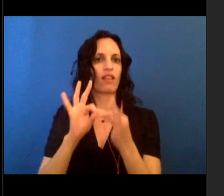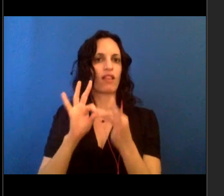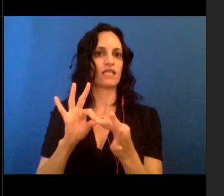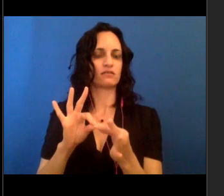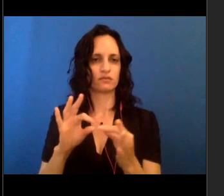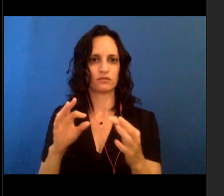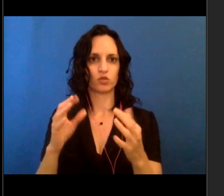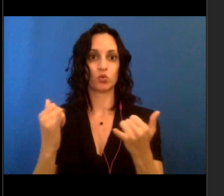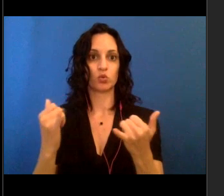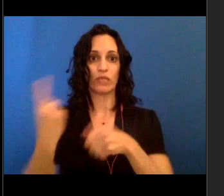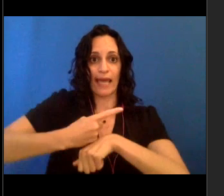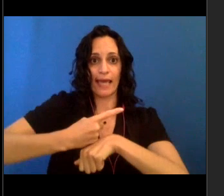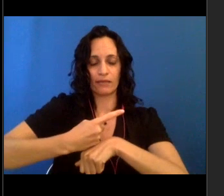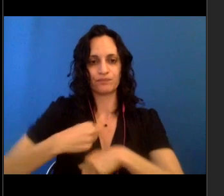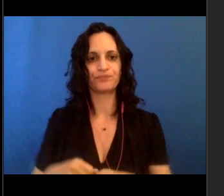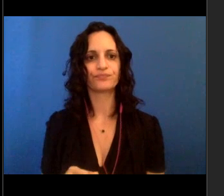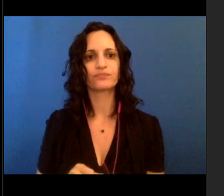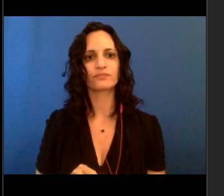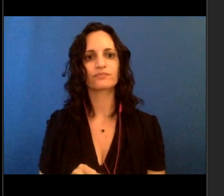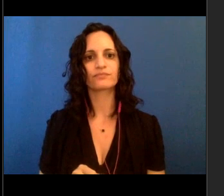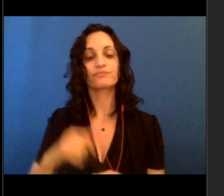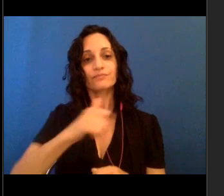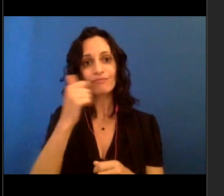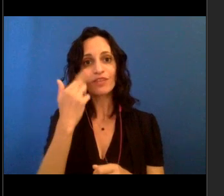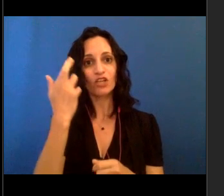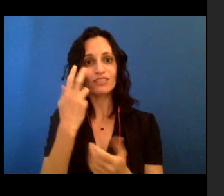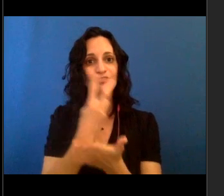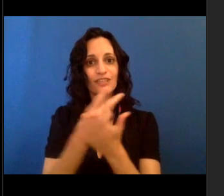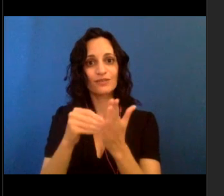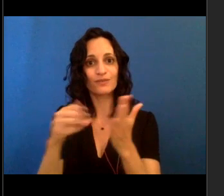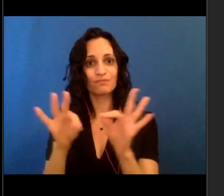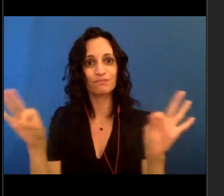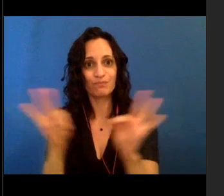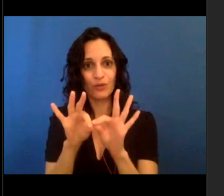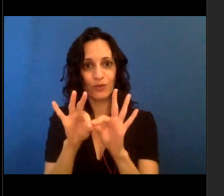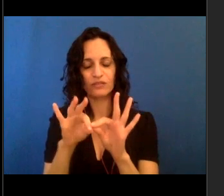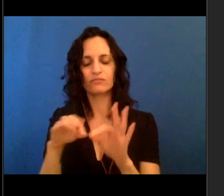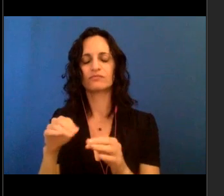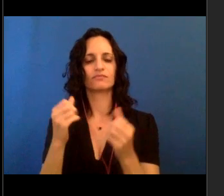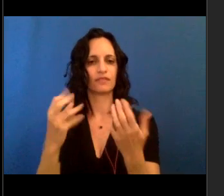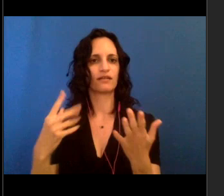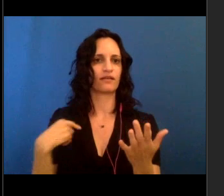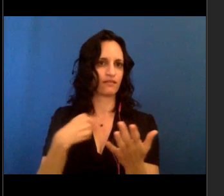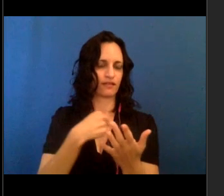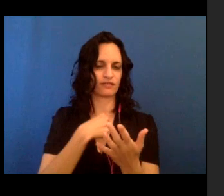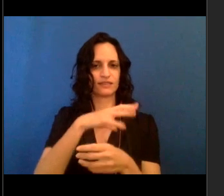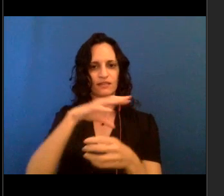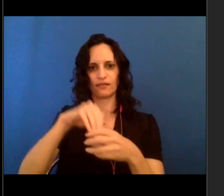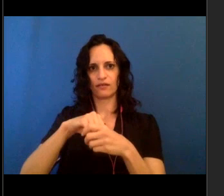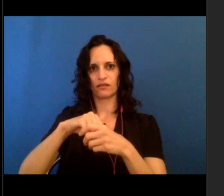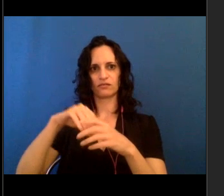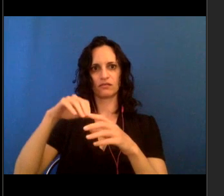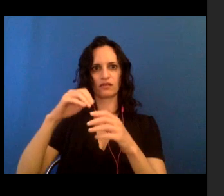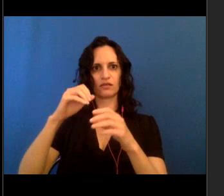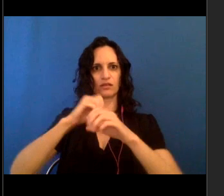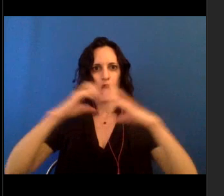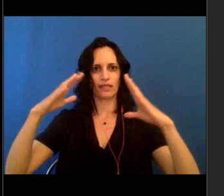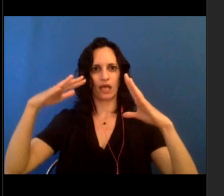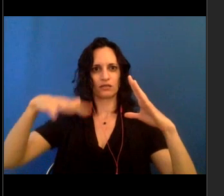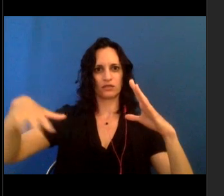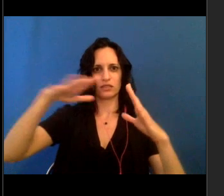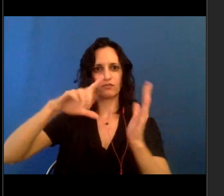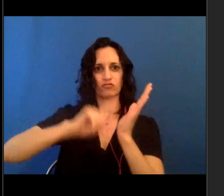So more reasons why graduate students are really important. A lot of us, especially in like a research university context, we're going to have more face time